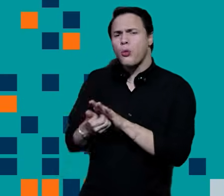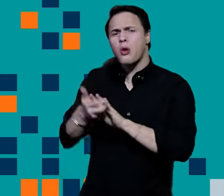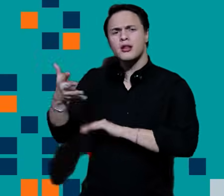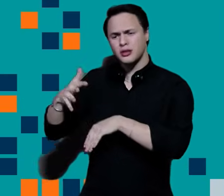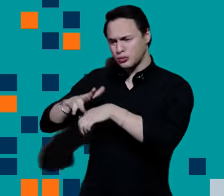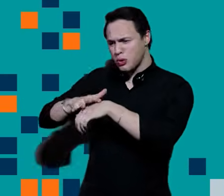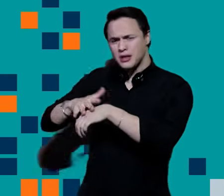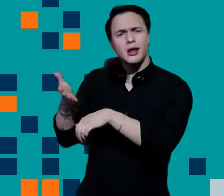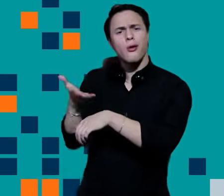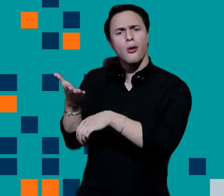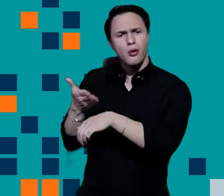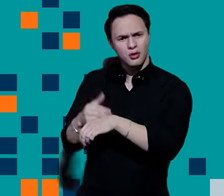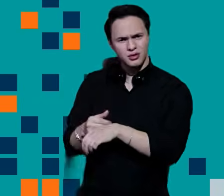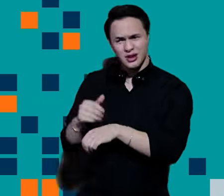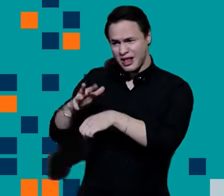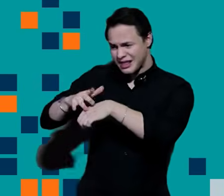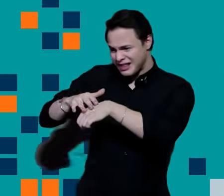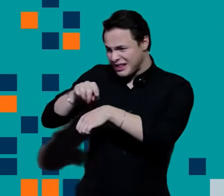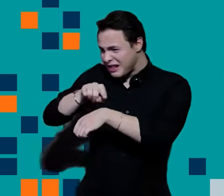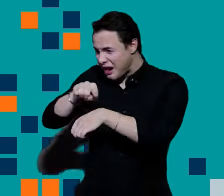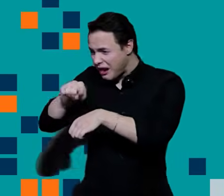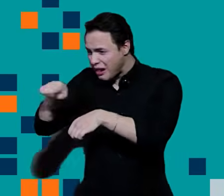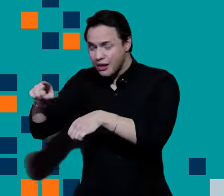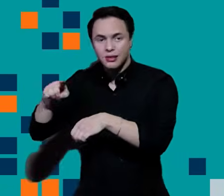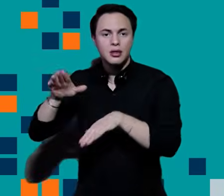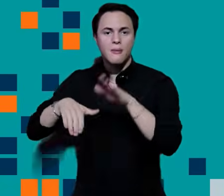as a result of the choices we make.